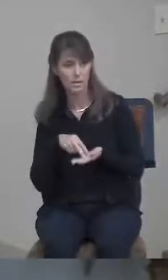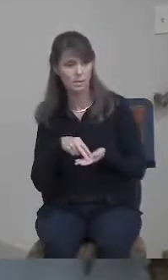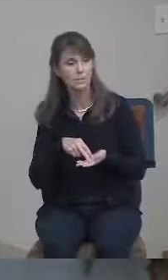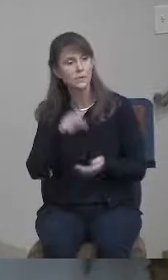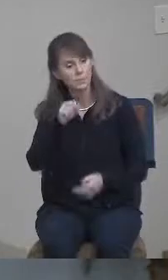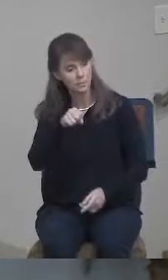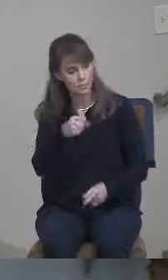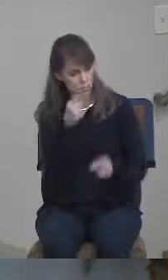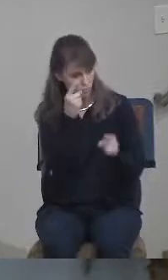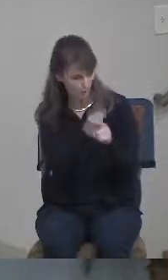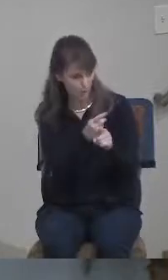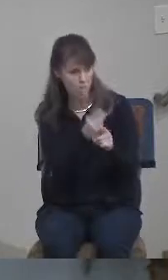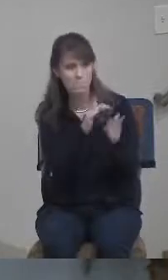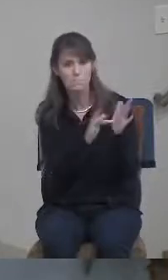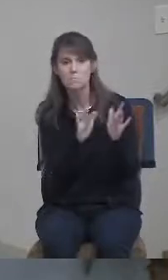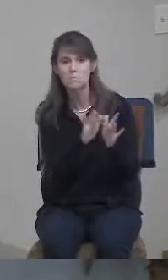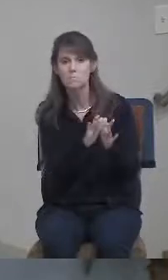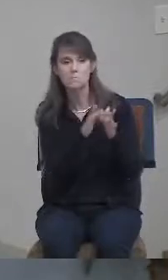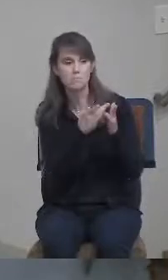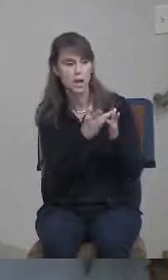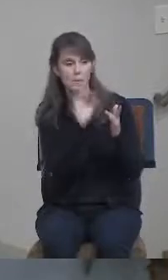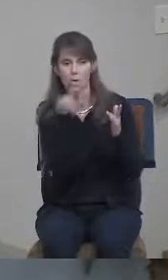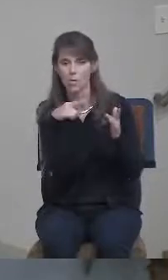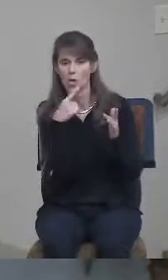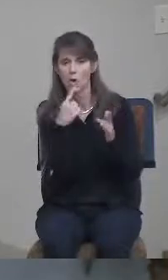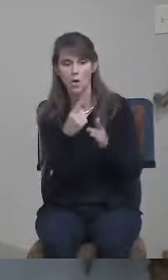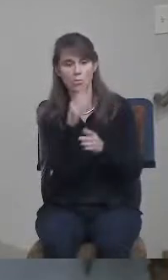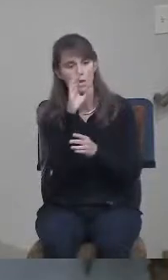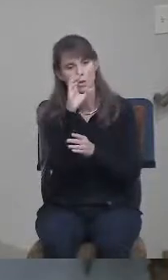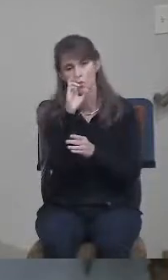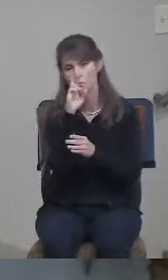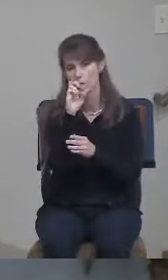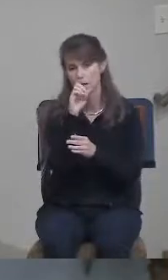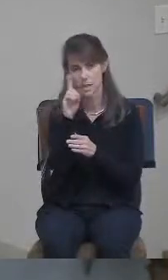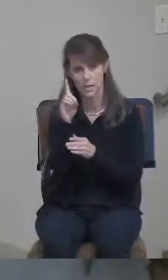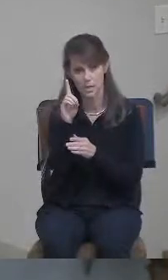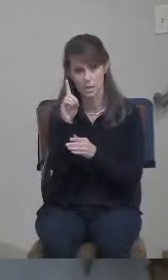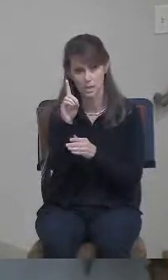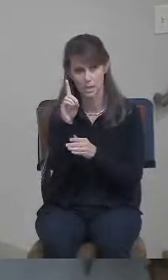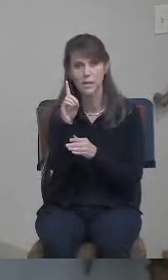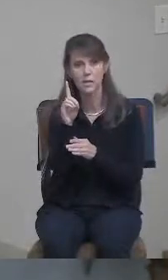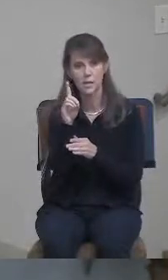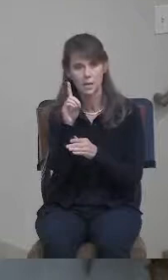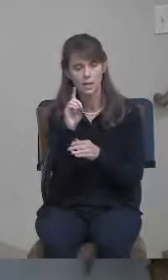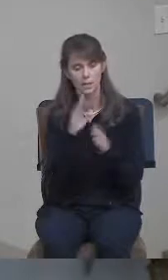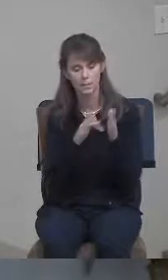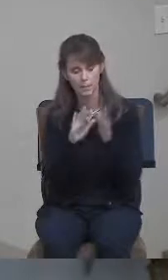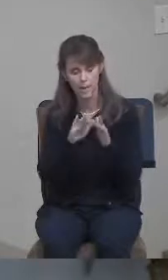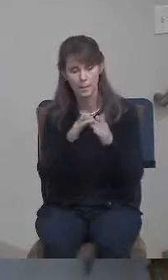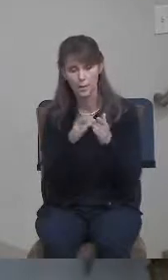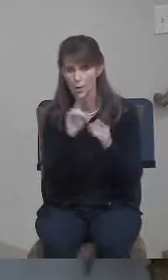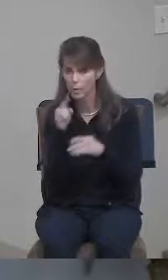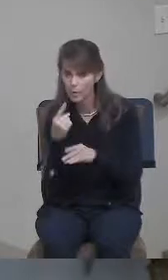take the Bible itself as their only creed. And they came up with what they call the 5